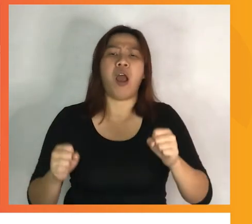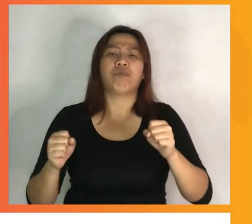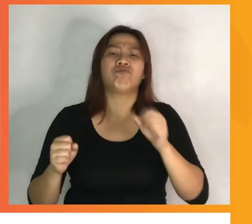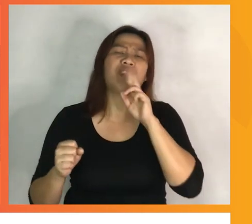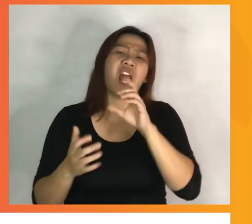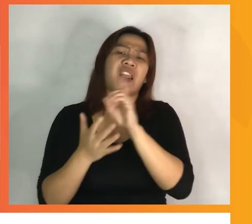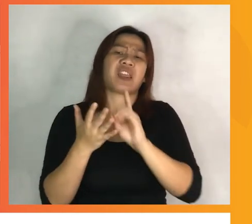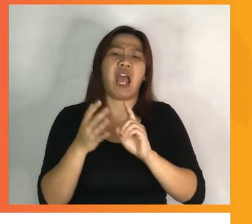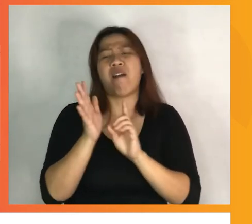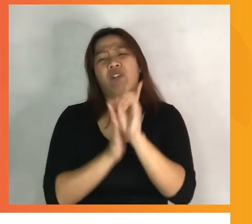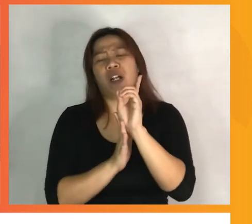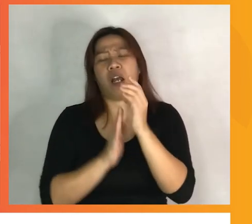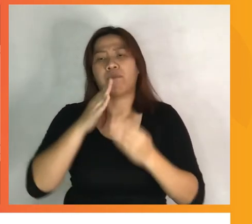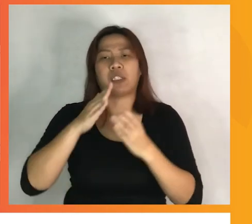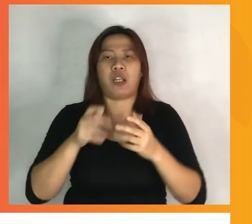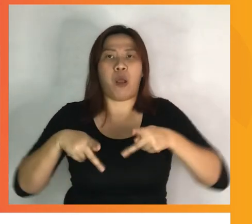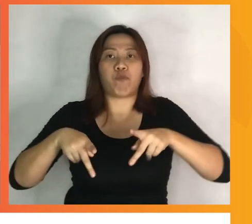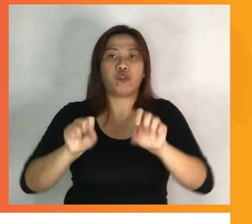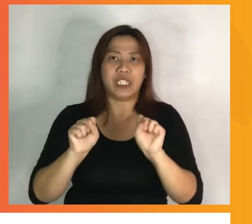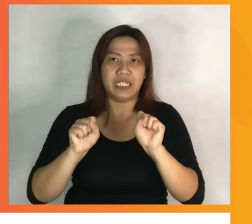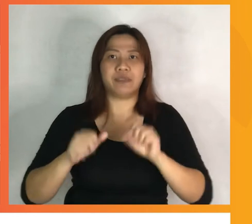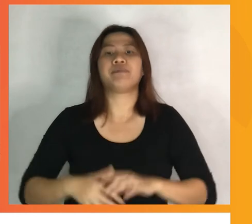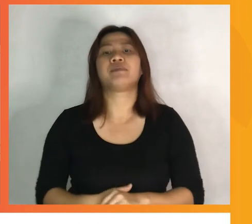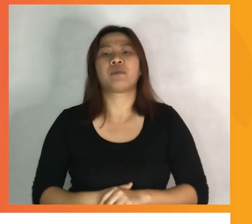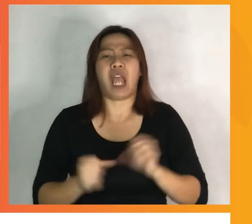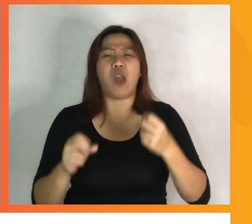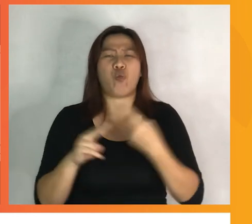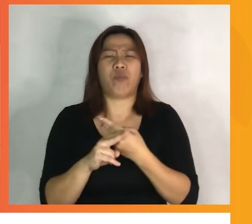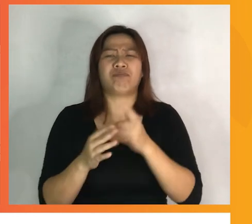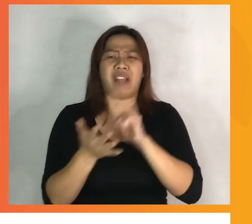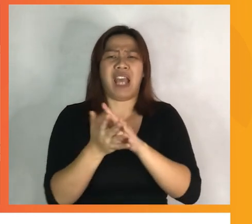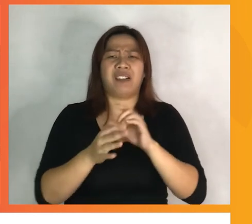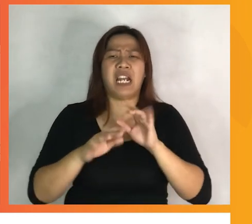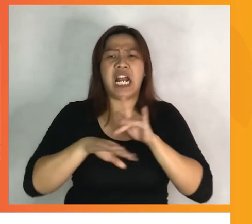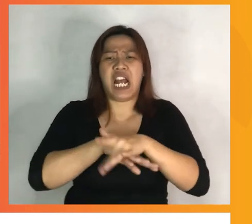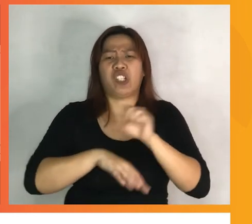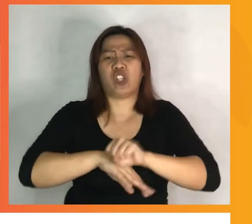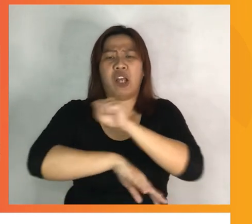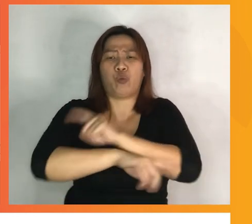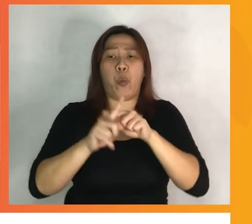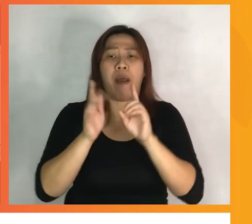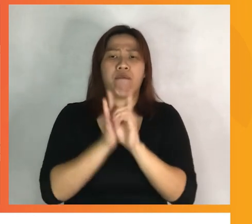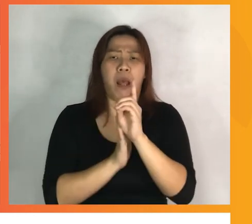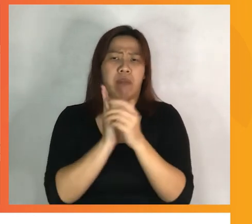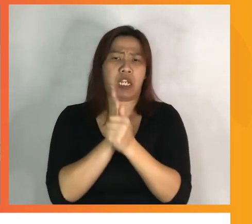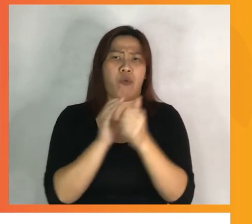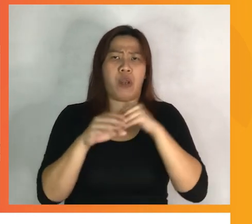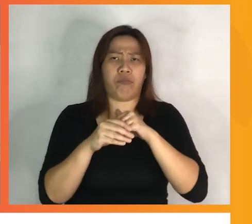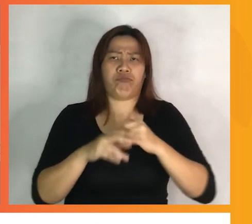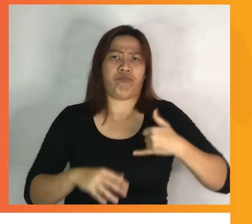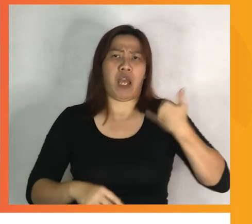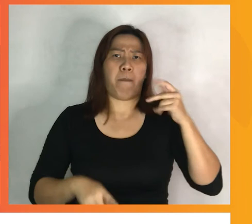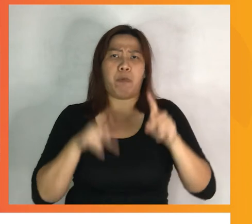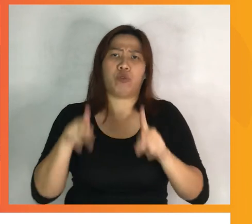just designed to develop fun opportunities. But you can use that as an early stage in the development